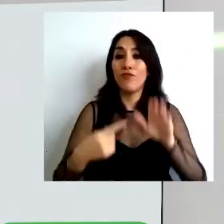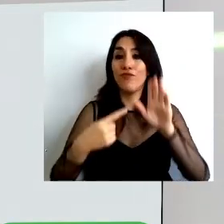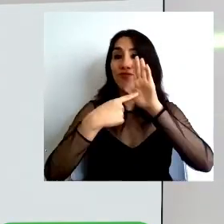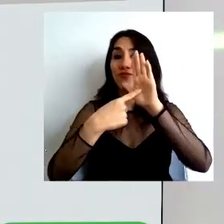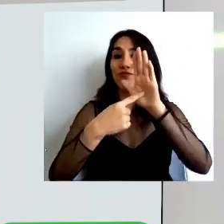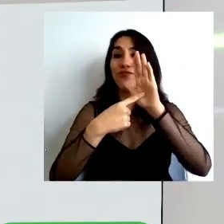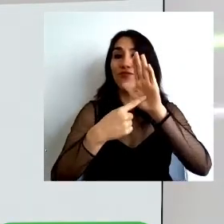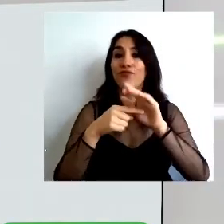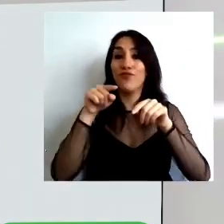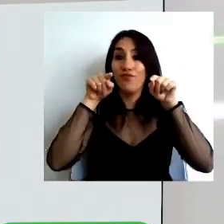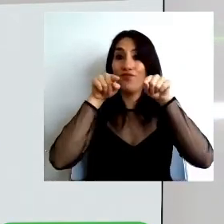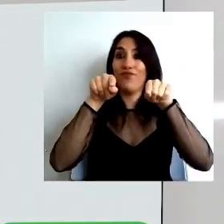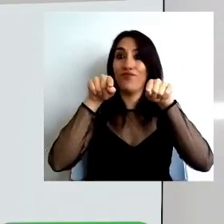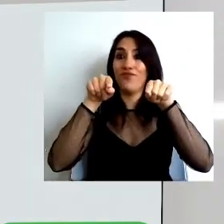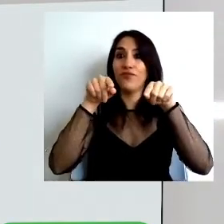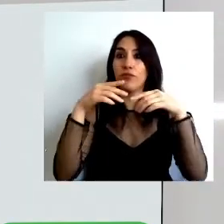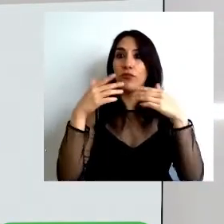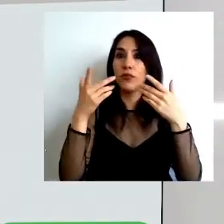replication and transfer.